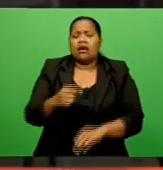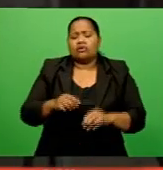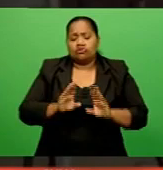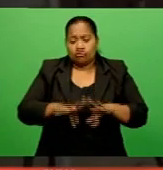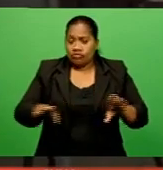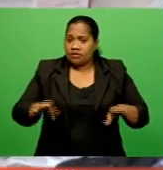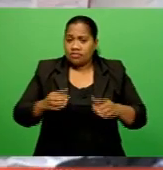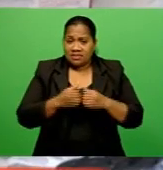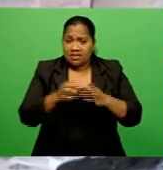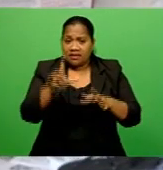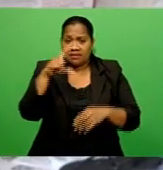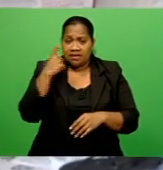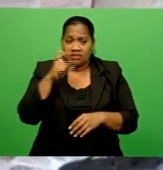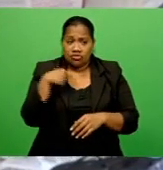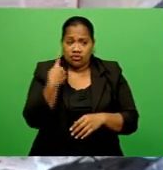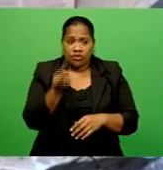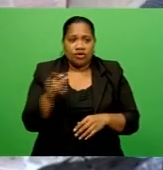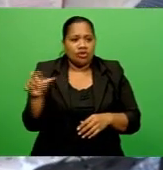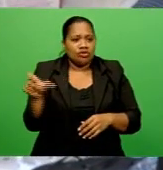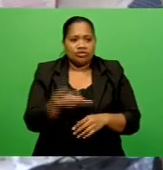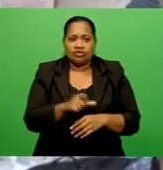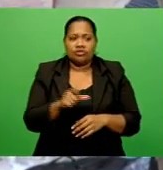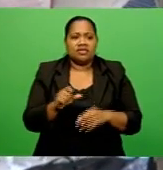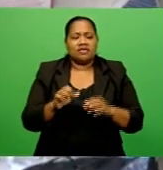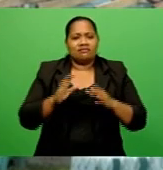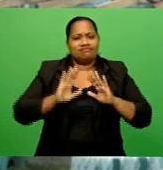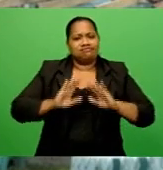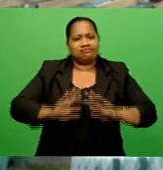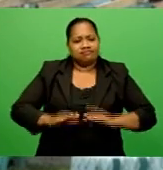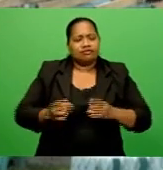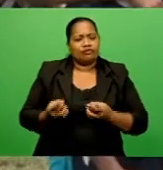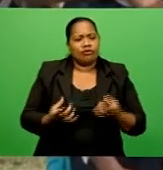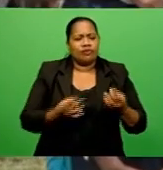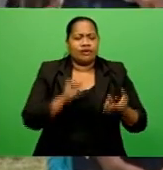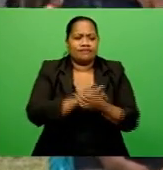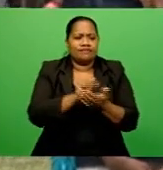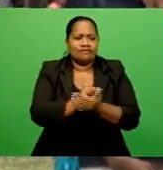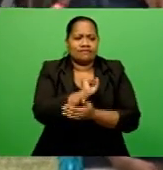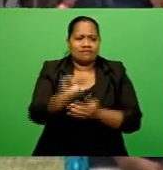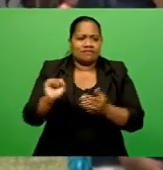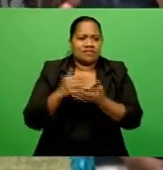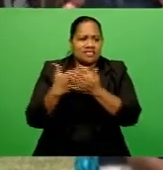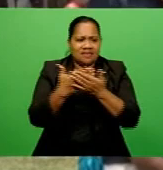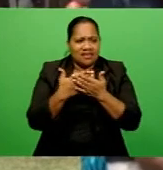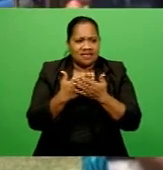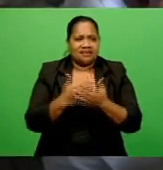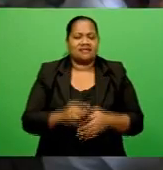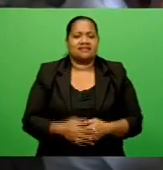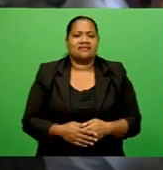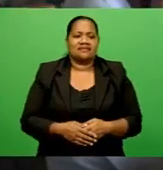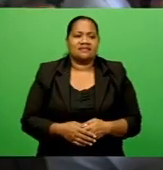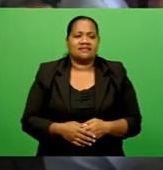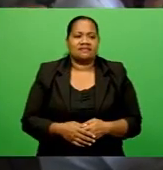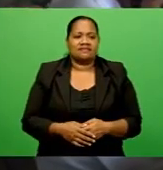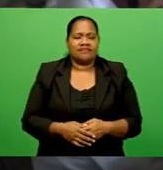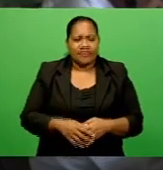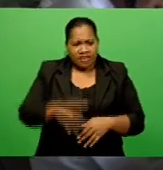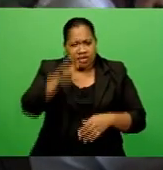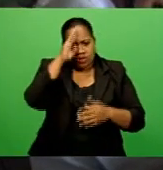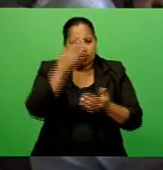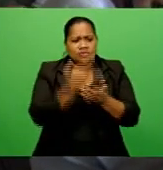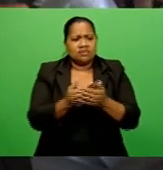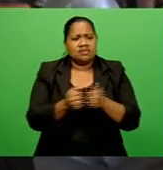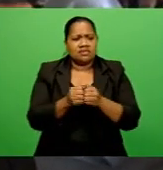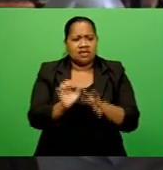tomorrow should be rest assured and prepare well for their studies despite the damage caused by TC. As our students begin their